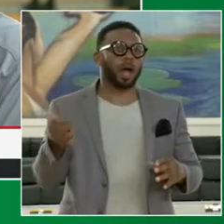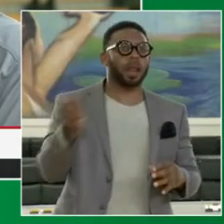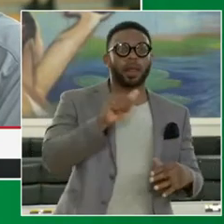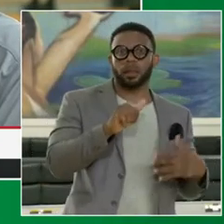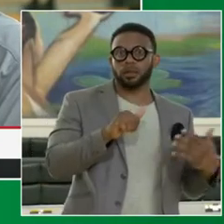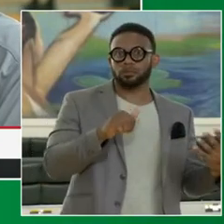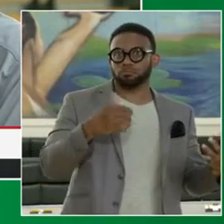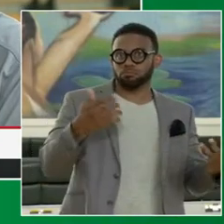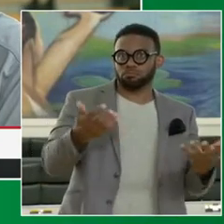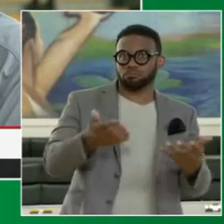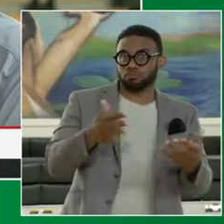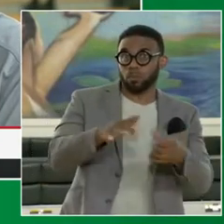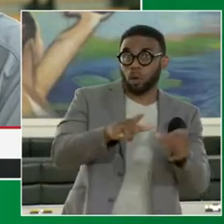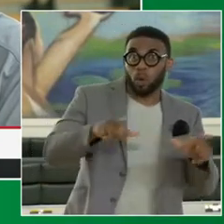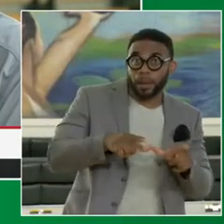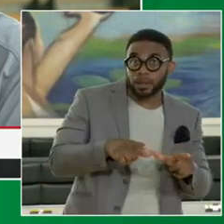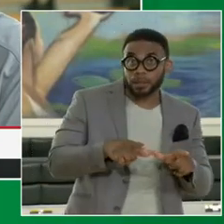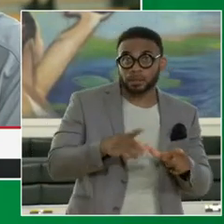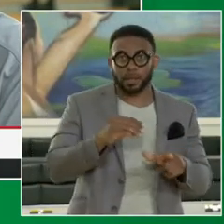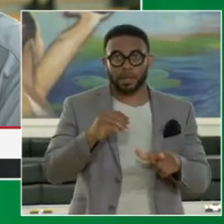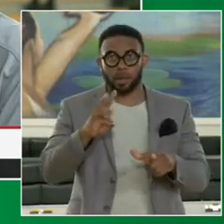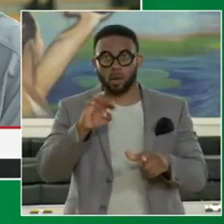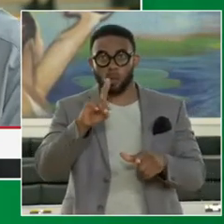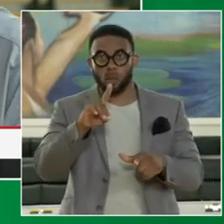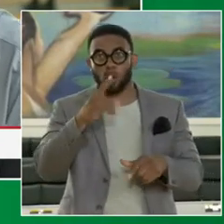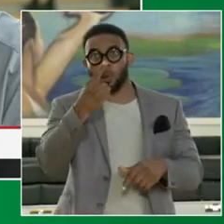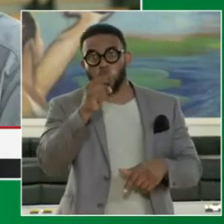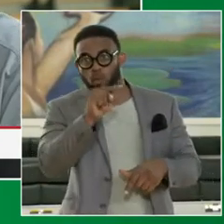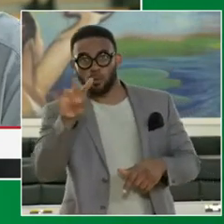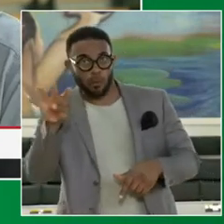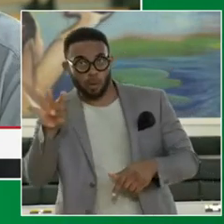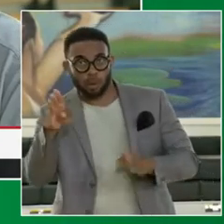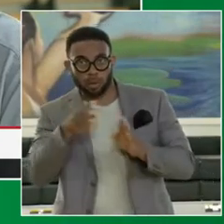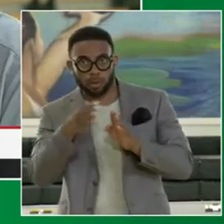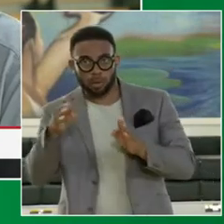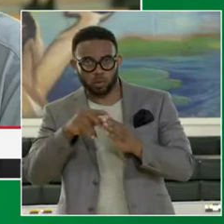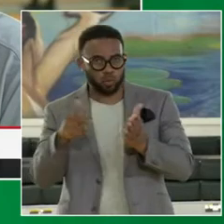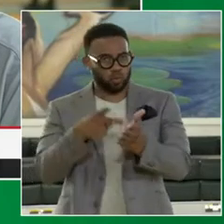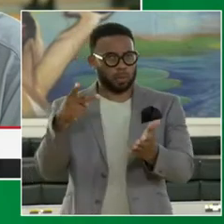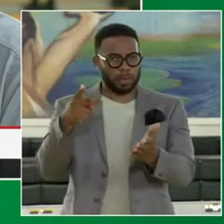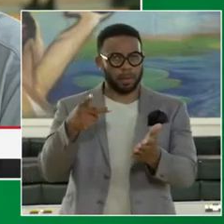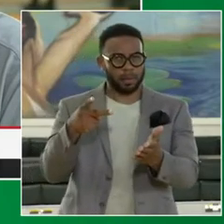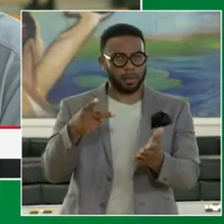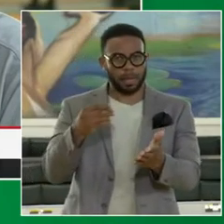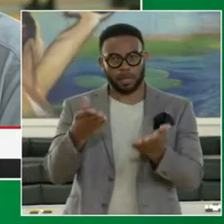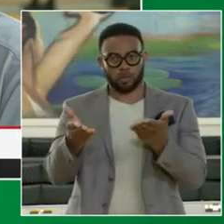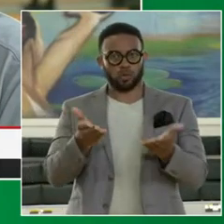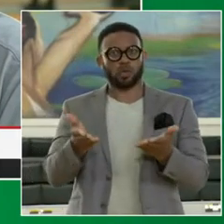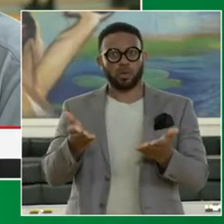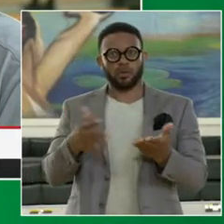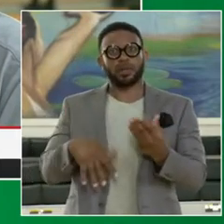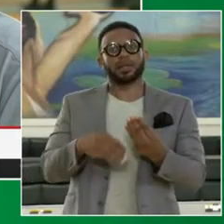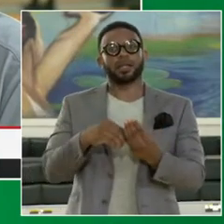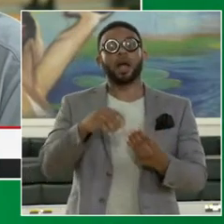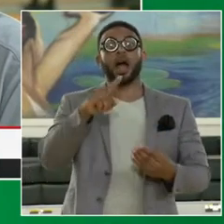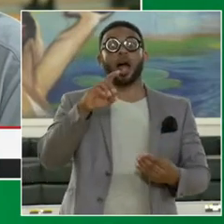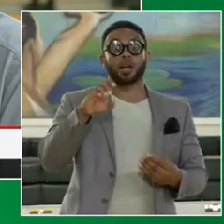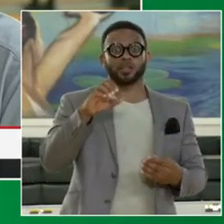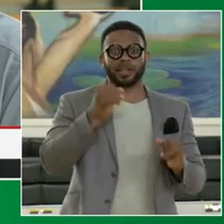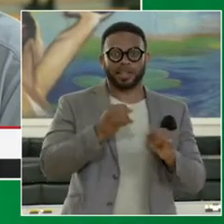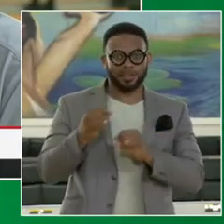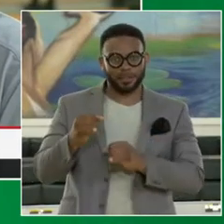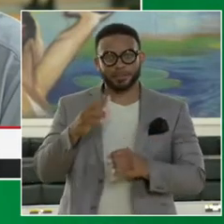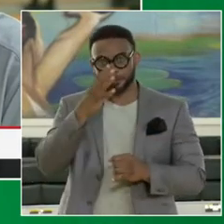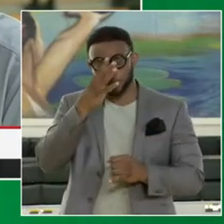another location in wards 1 through 4 to duplicate and serve an additional 100